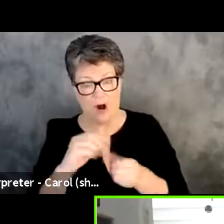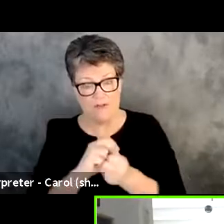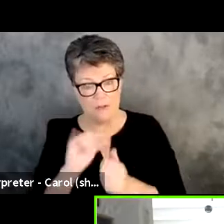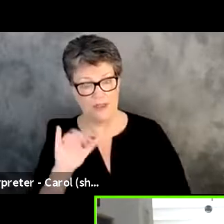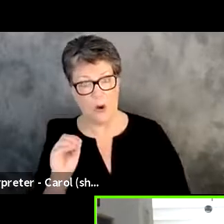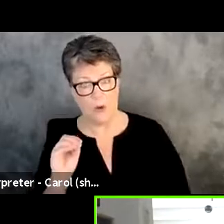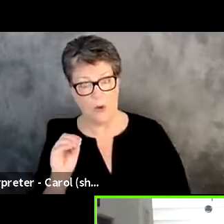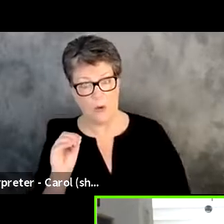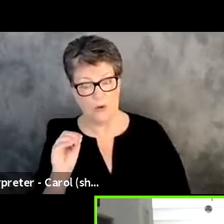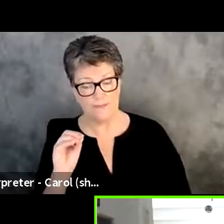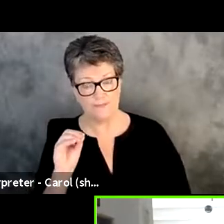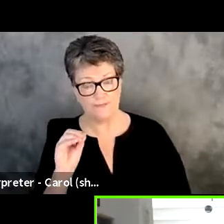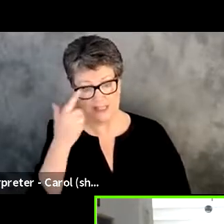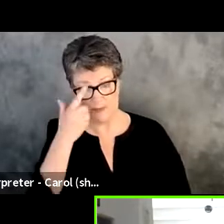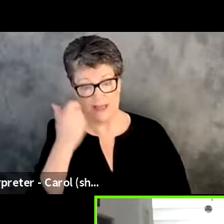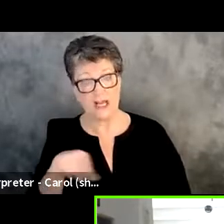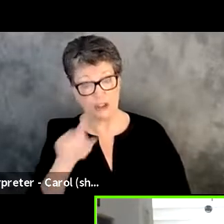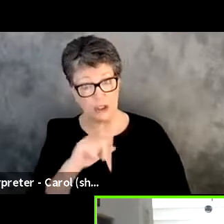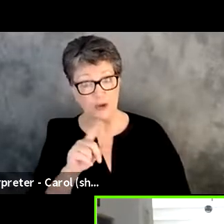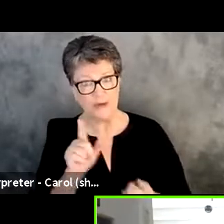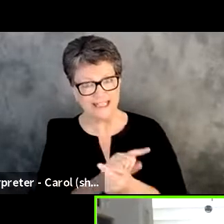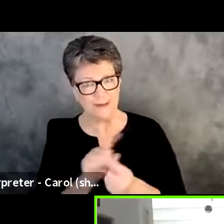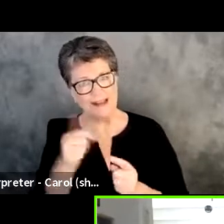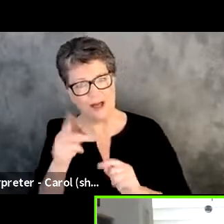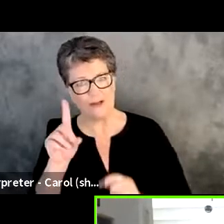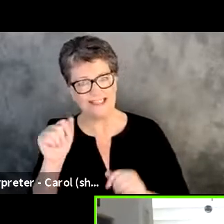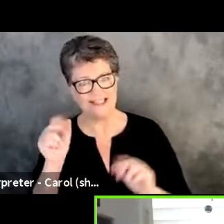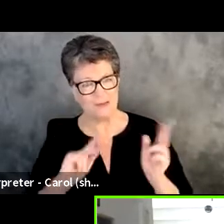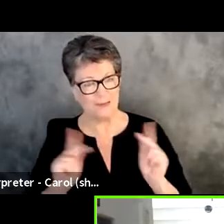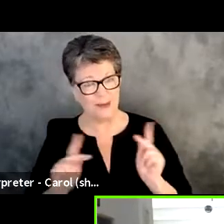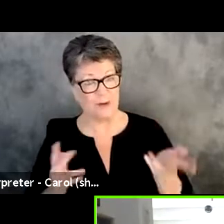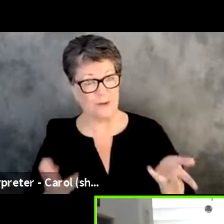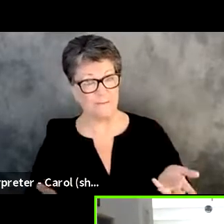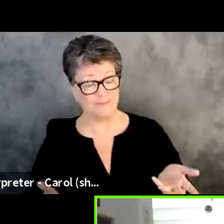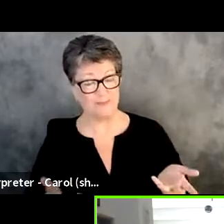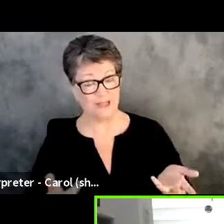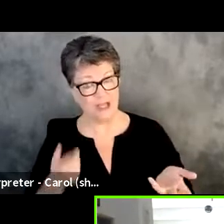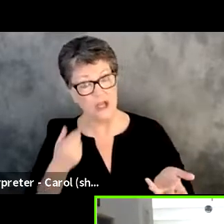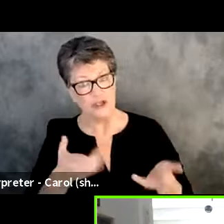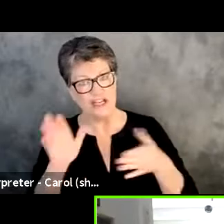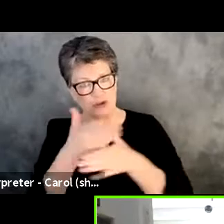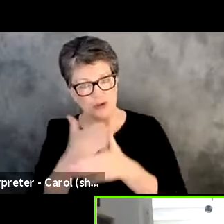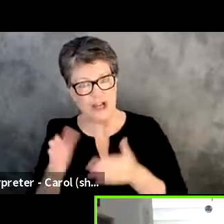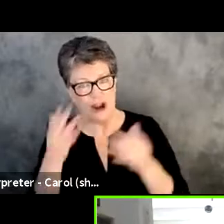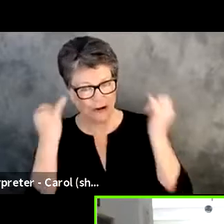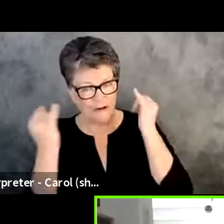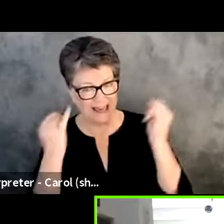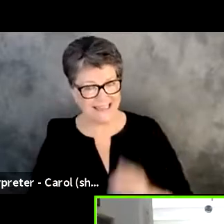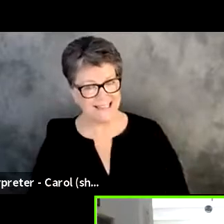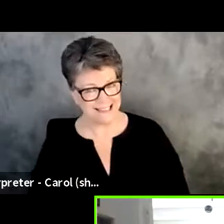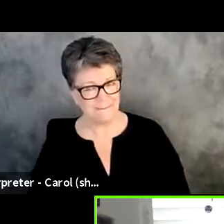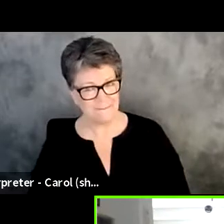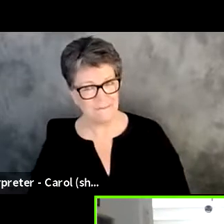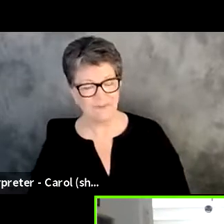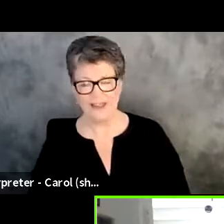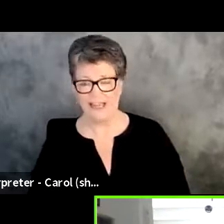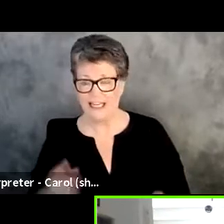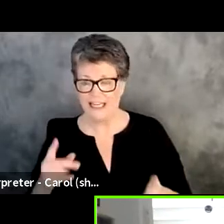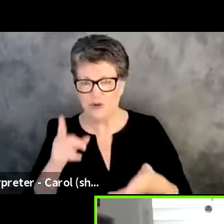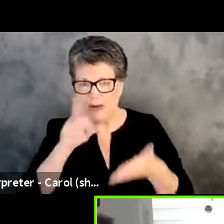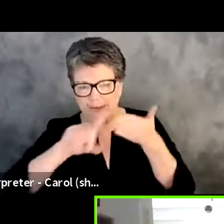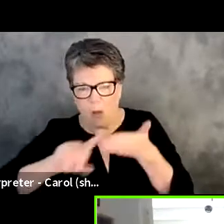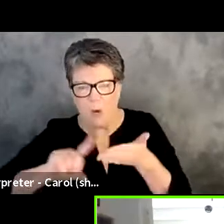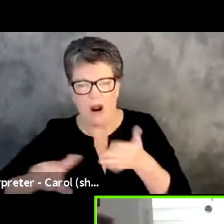is because you get to meet other disabled people. You get to share your ideas. You get to